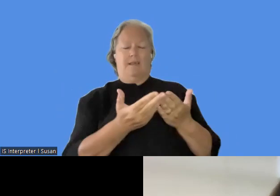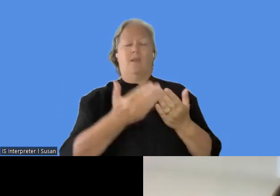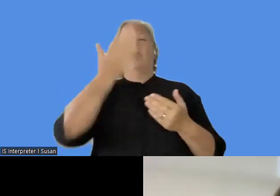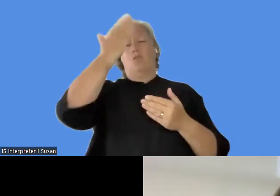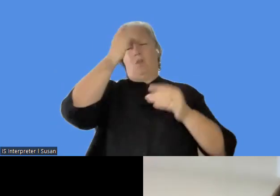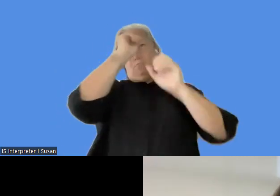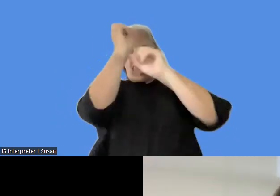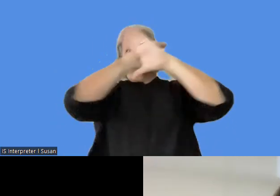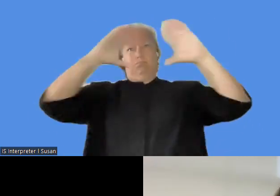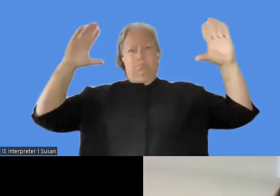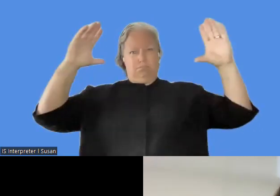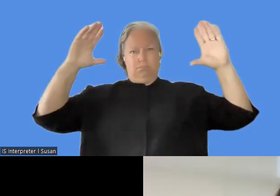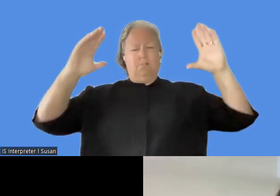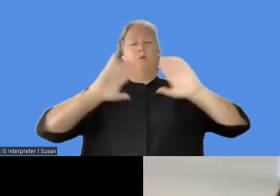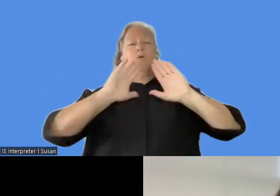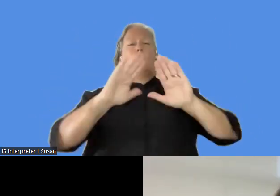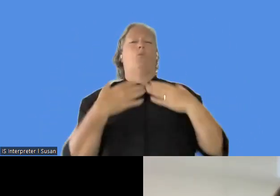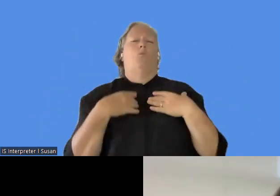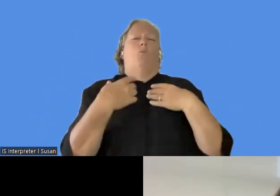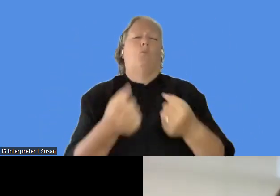with disabilities. Thank you.